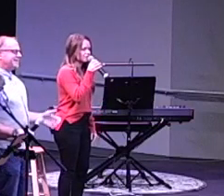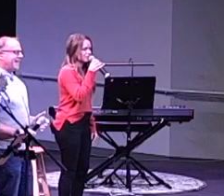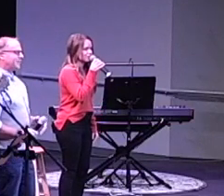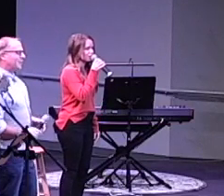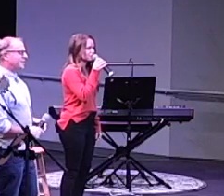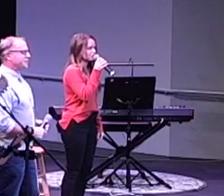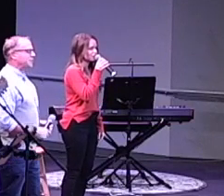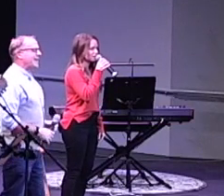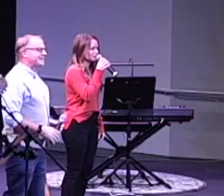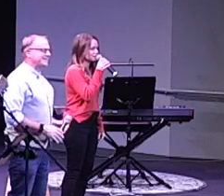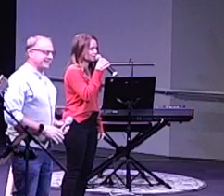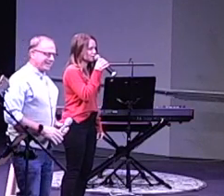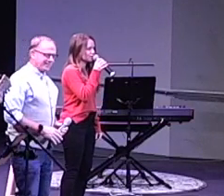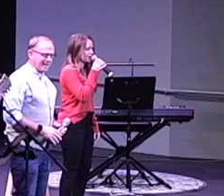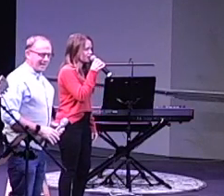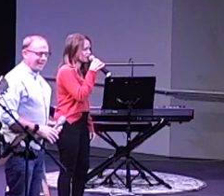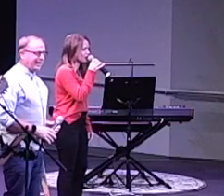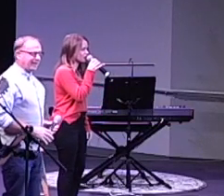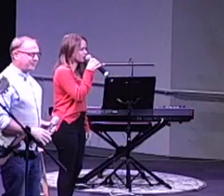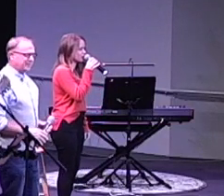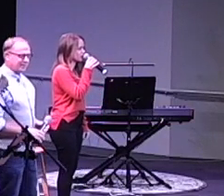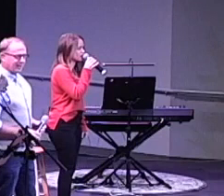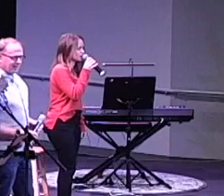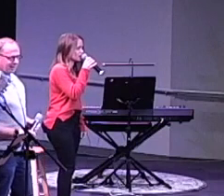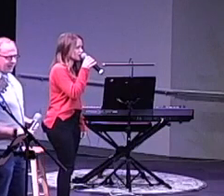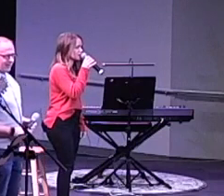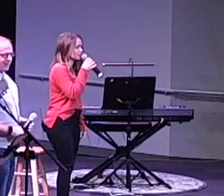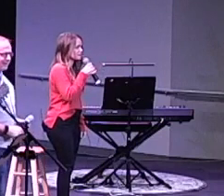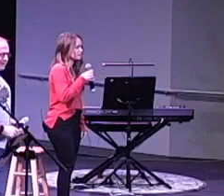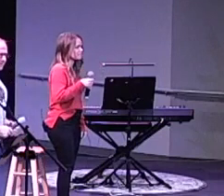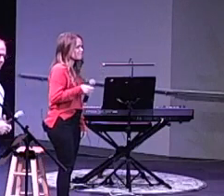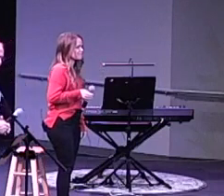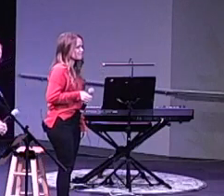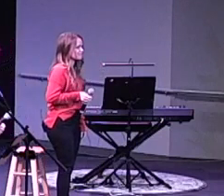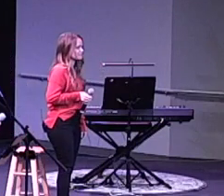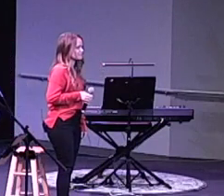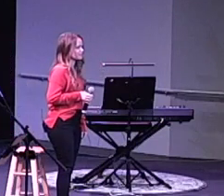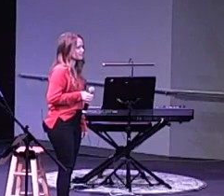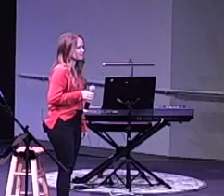When death was arrested, my life began.